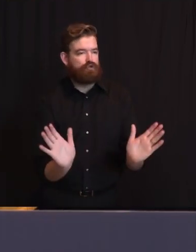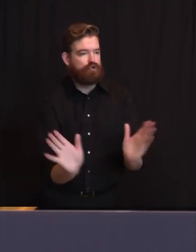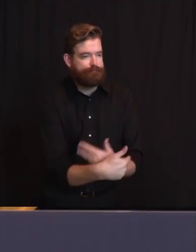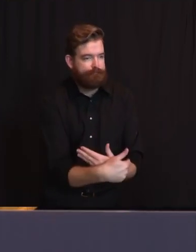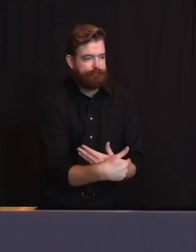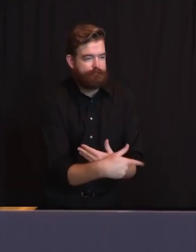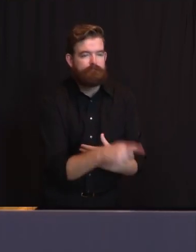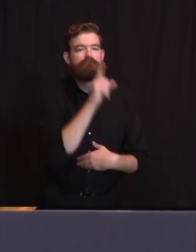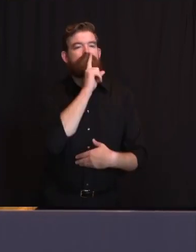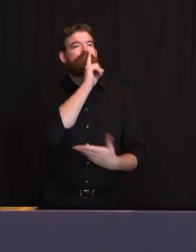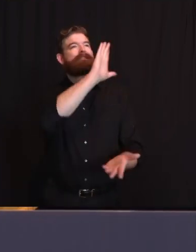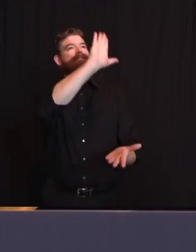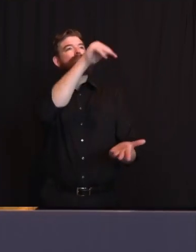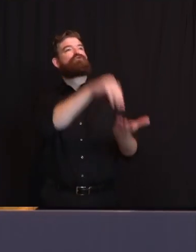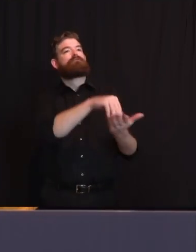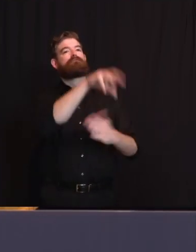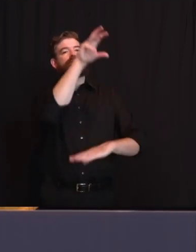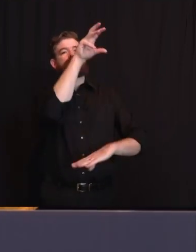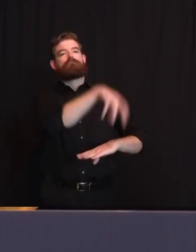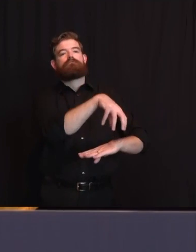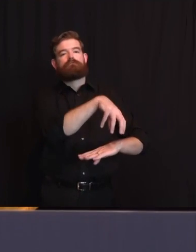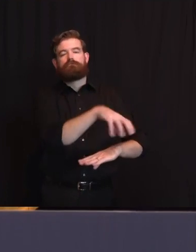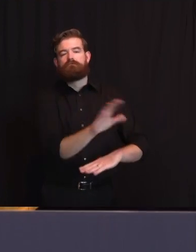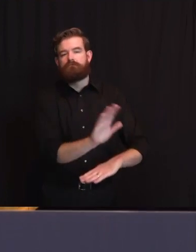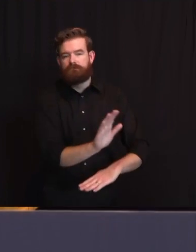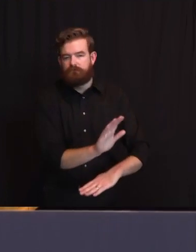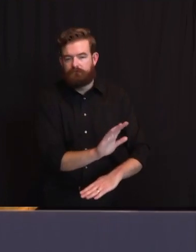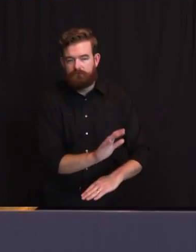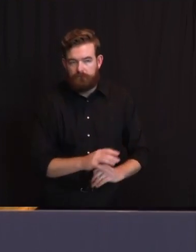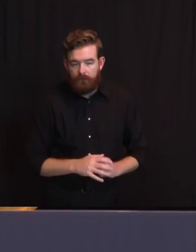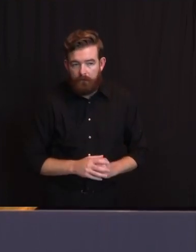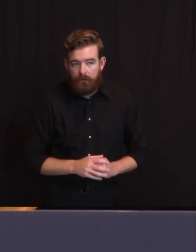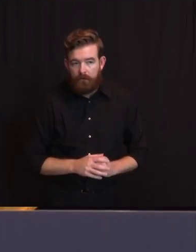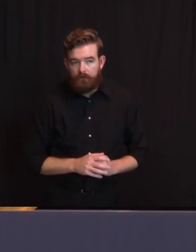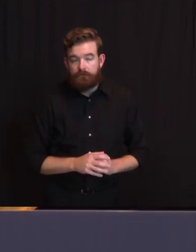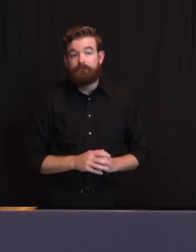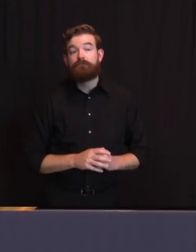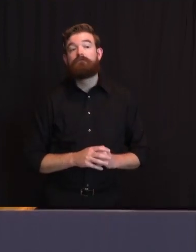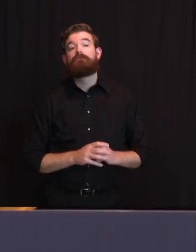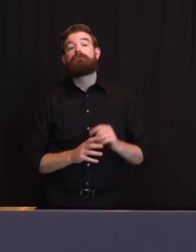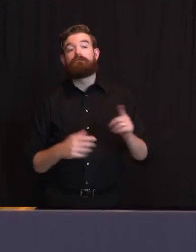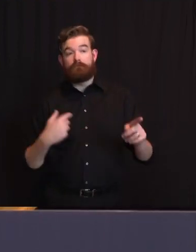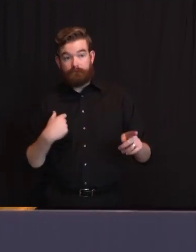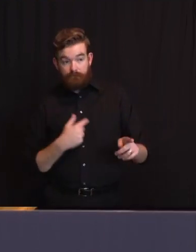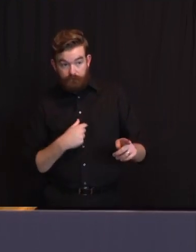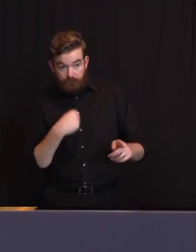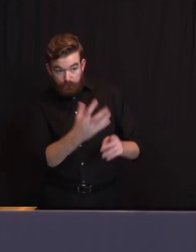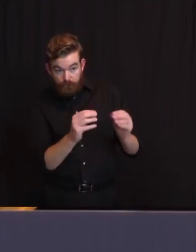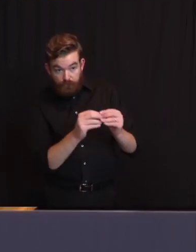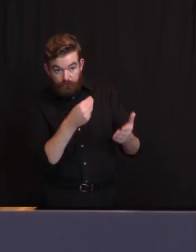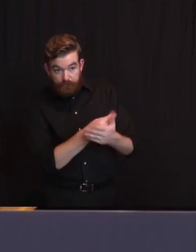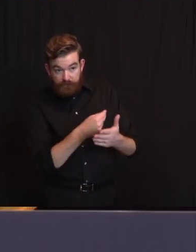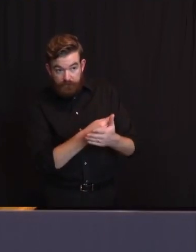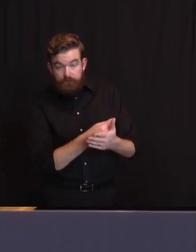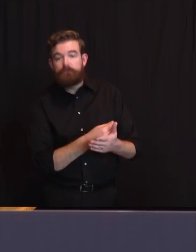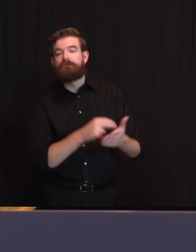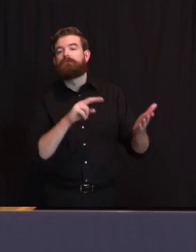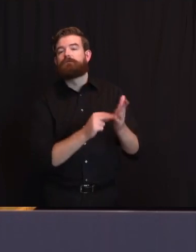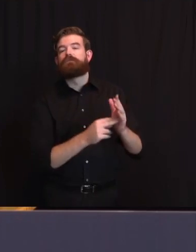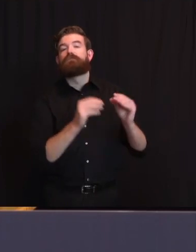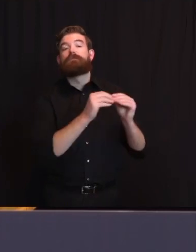health guidance we have. So the governor's point about putting more money out to expand access to child care is how we're addressing this now. And I defer